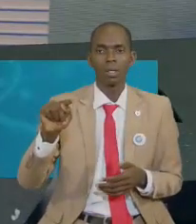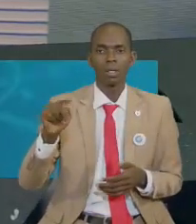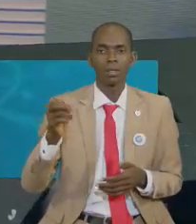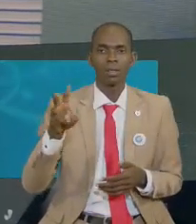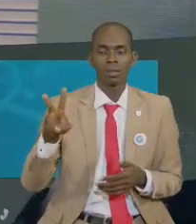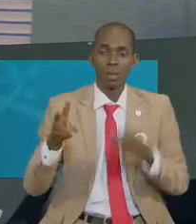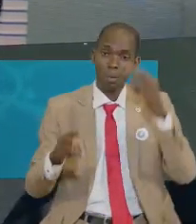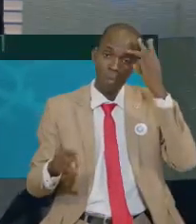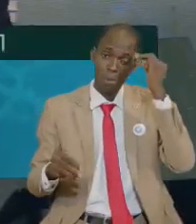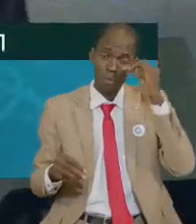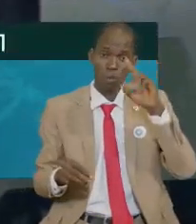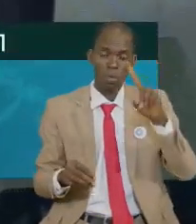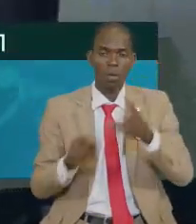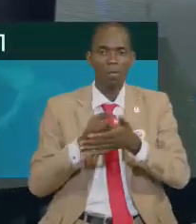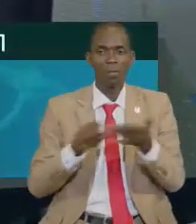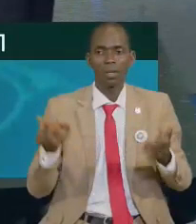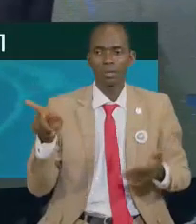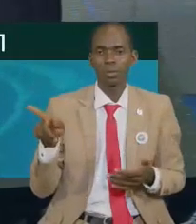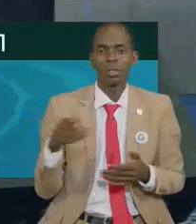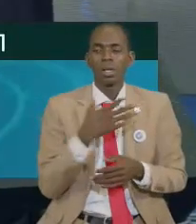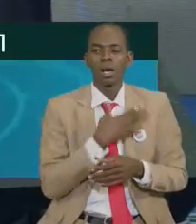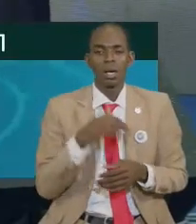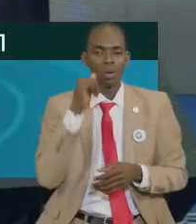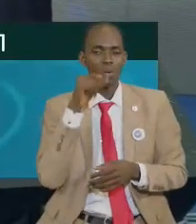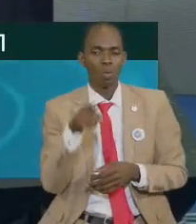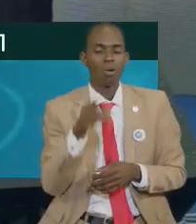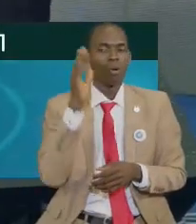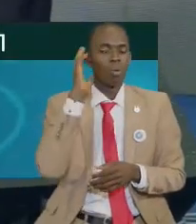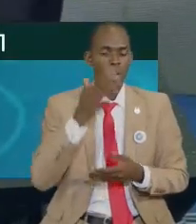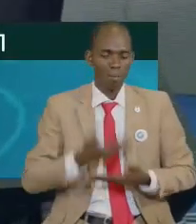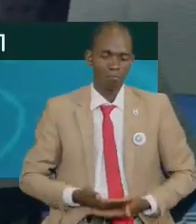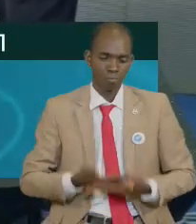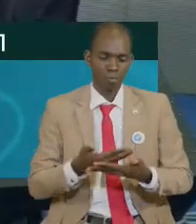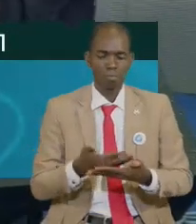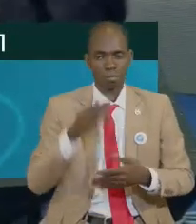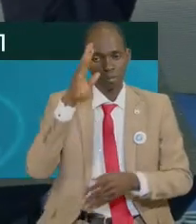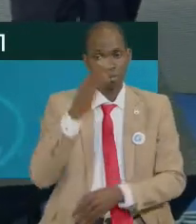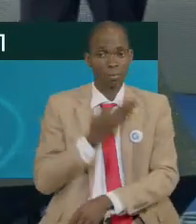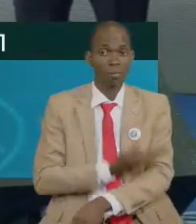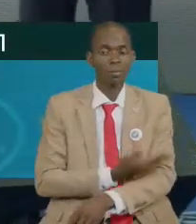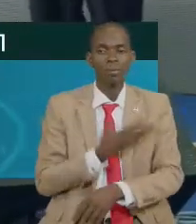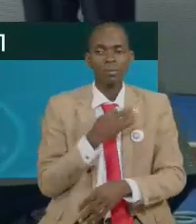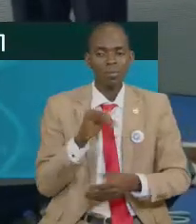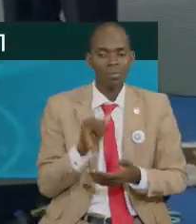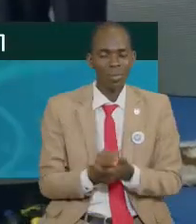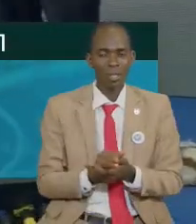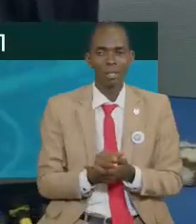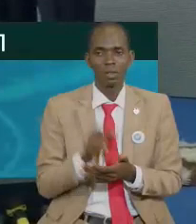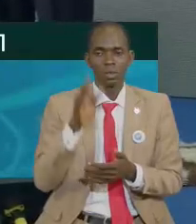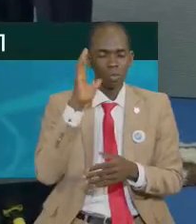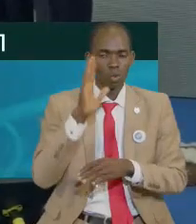21. And she shall bring forth a son, and thou shalt call his